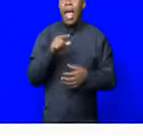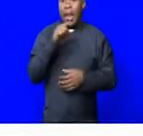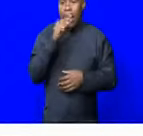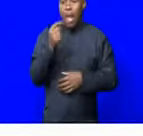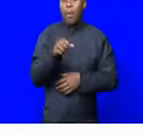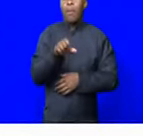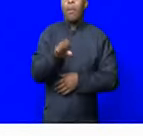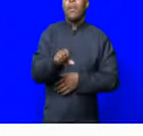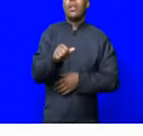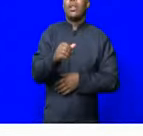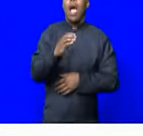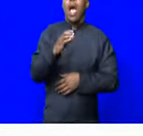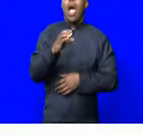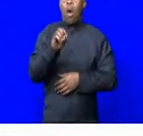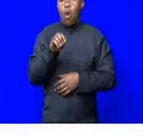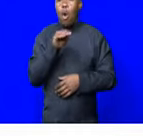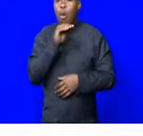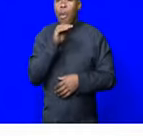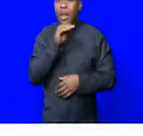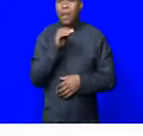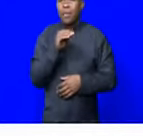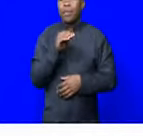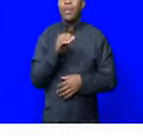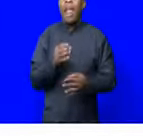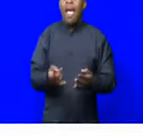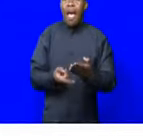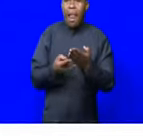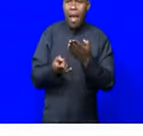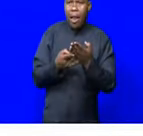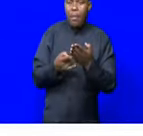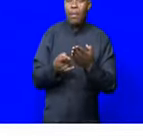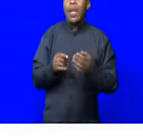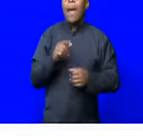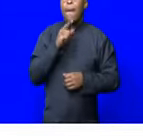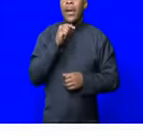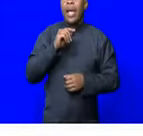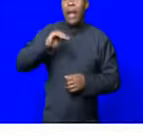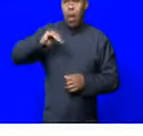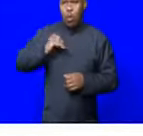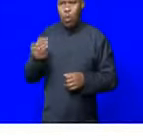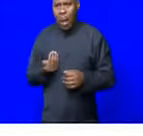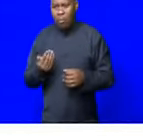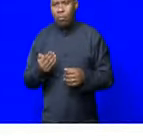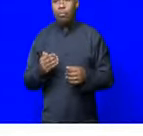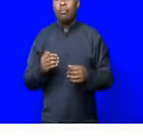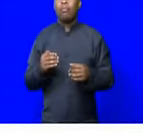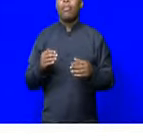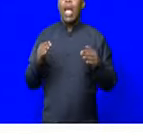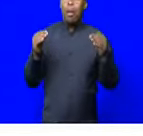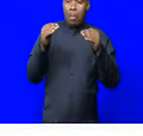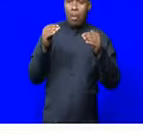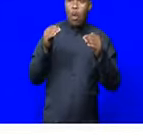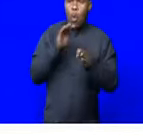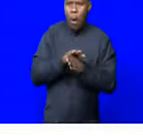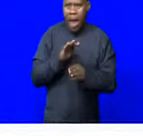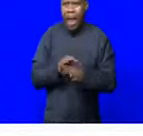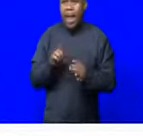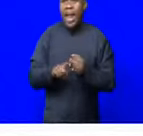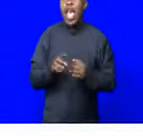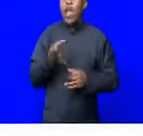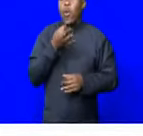can contribute towards reducing the gender disparity, in reducing youth